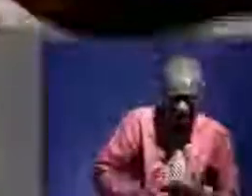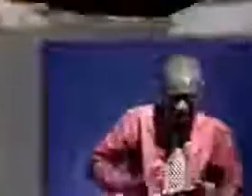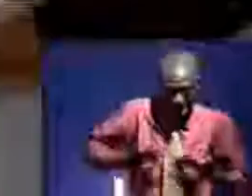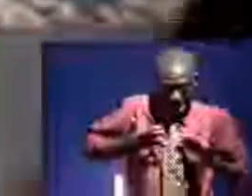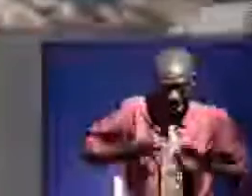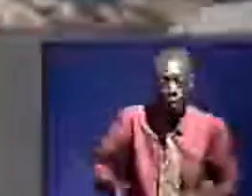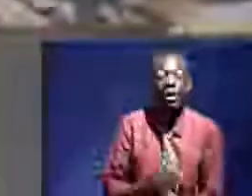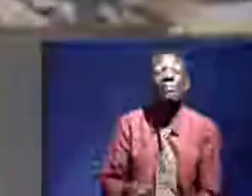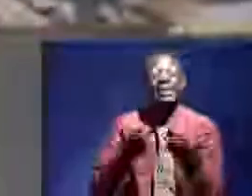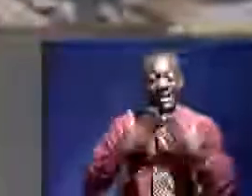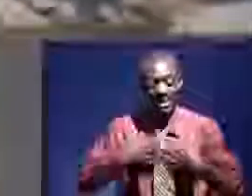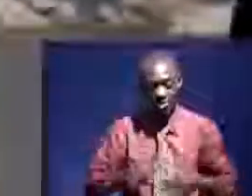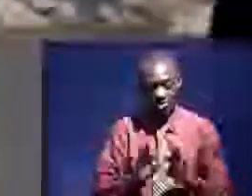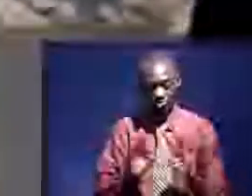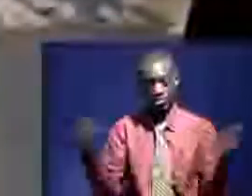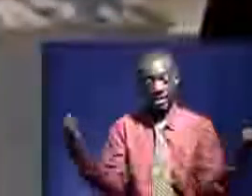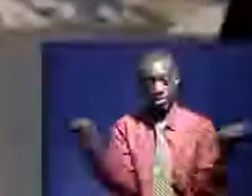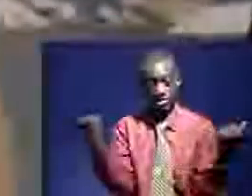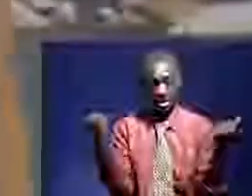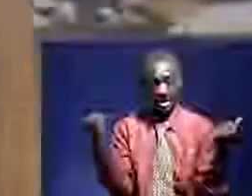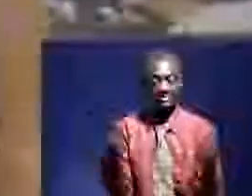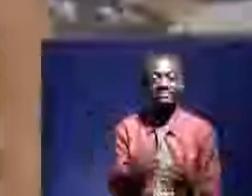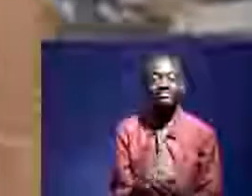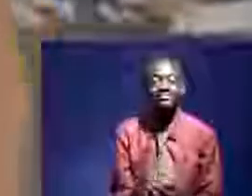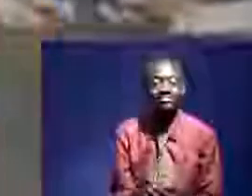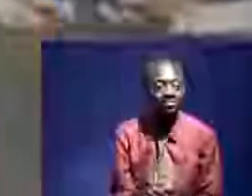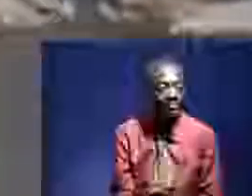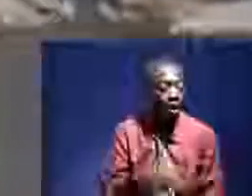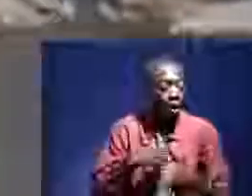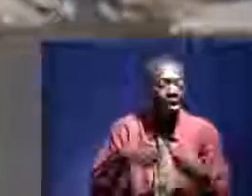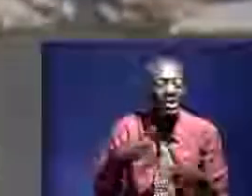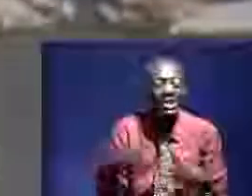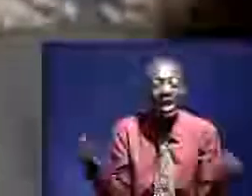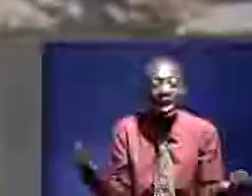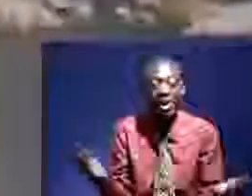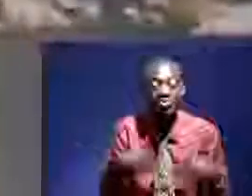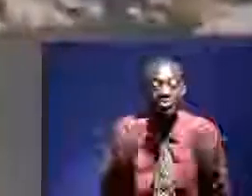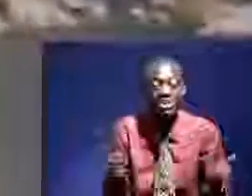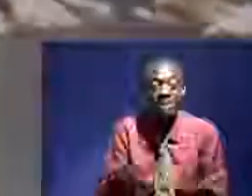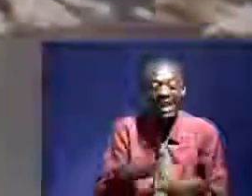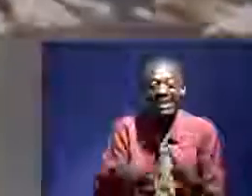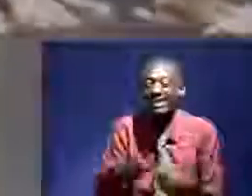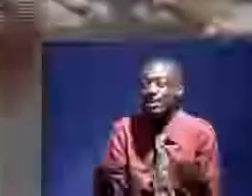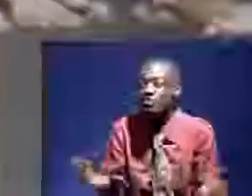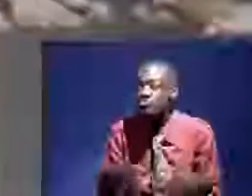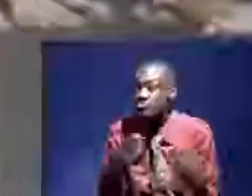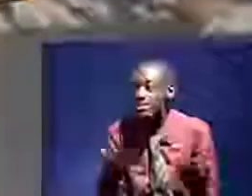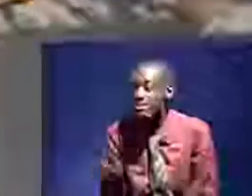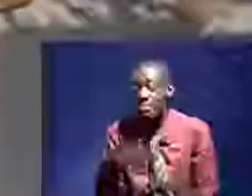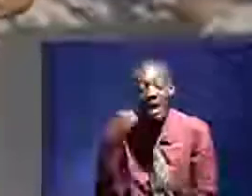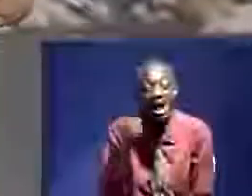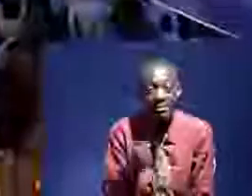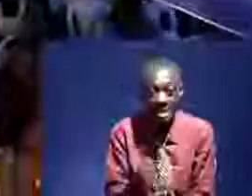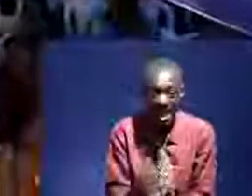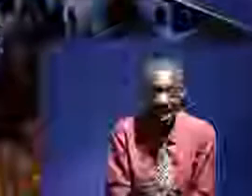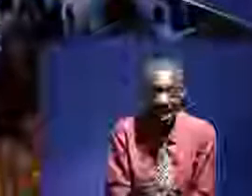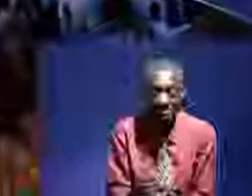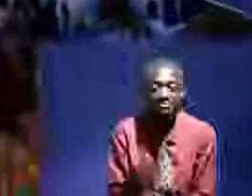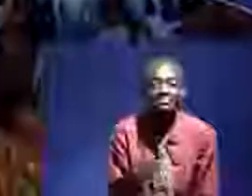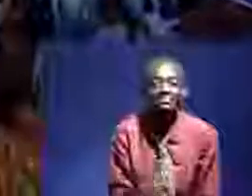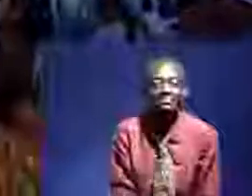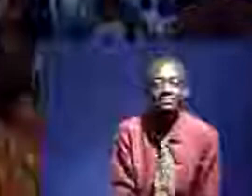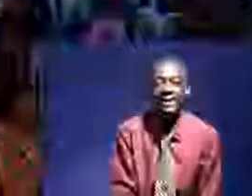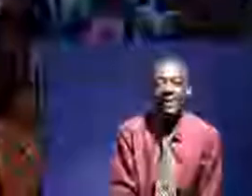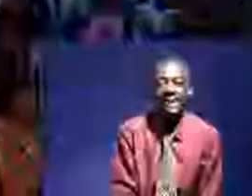afya njema ambayo imeboreka. So keep singing, Africa. Kwa endelea kuimba wanakwaya, amen. Our environment and our